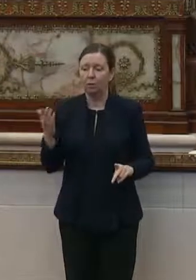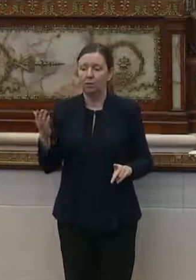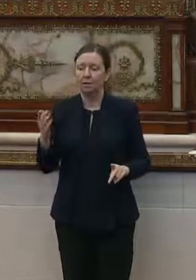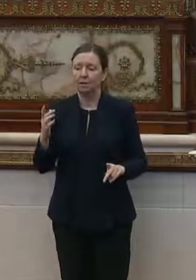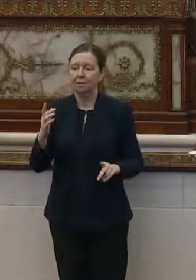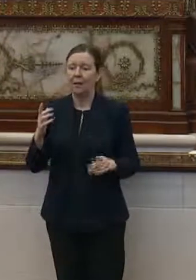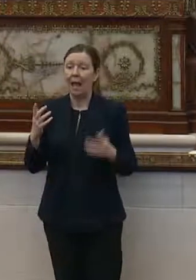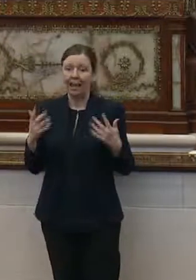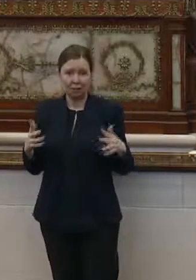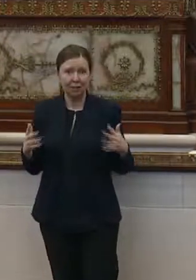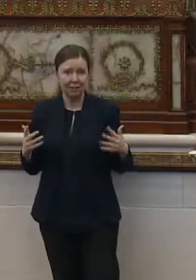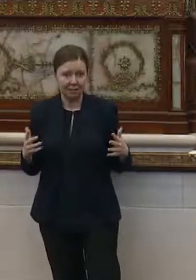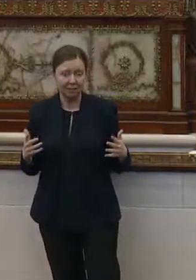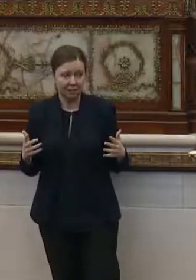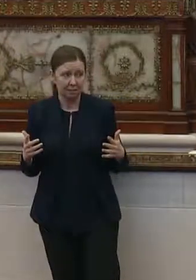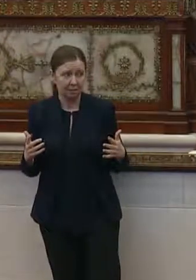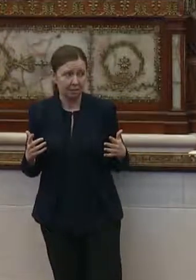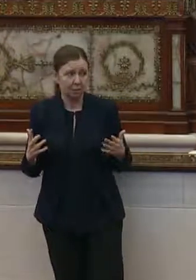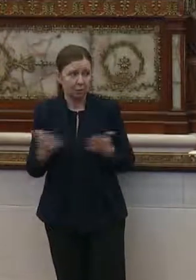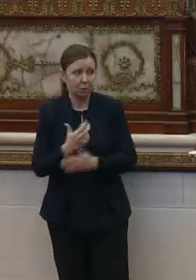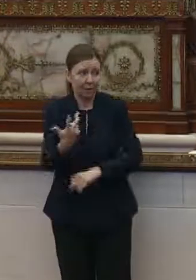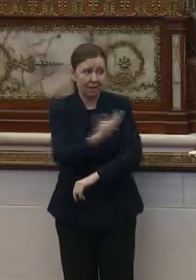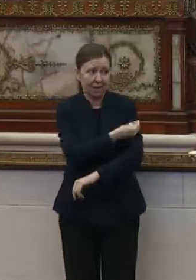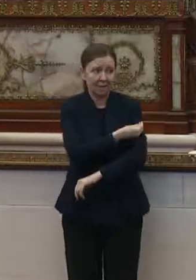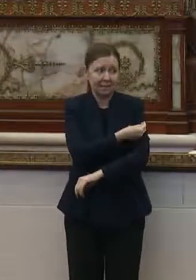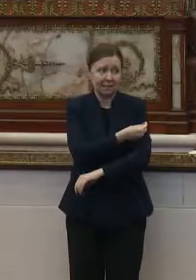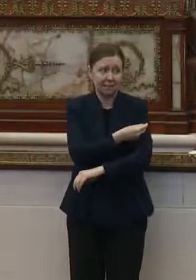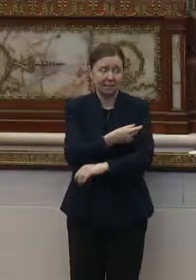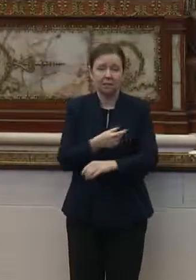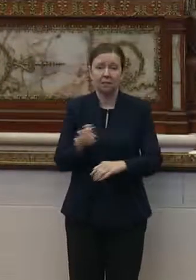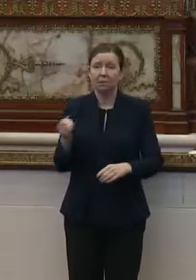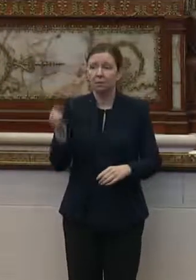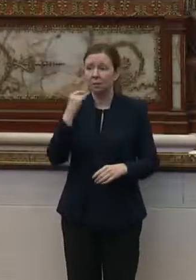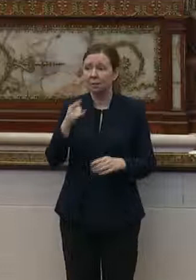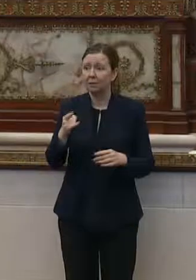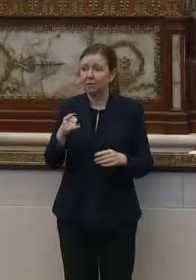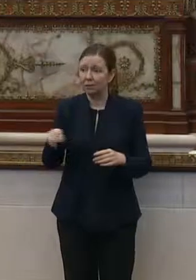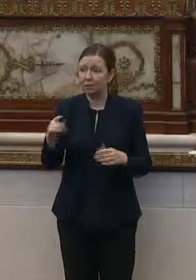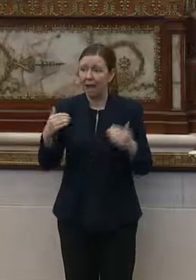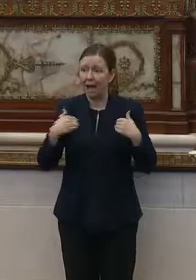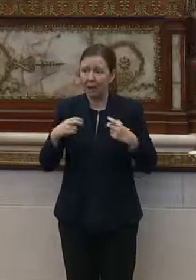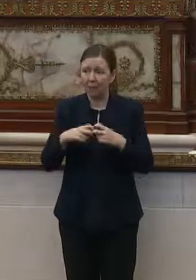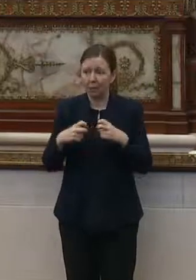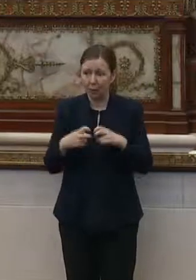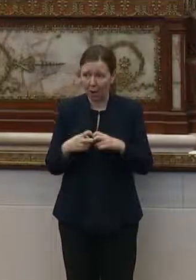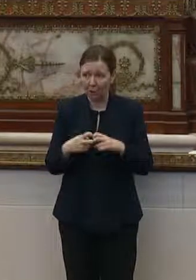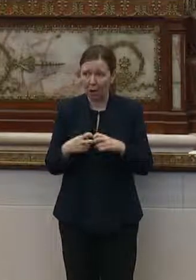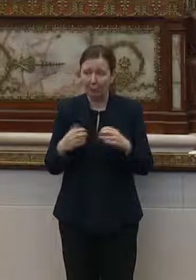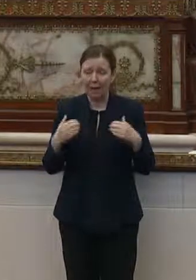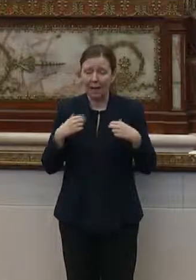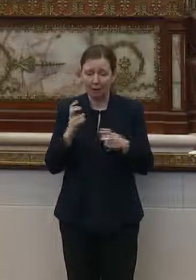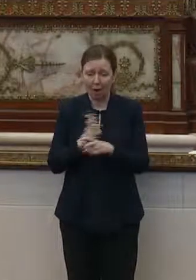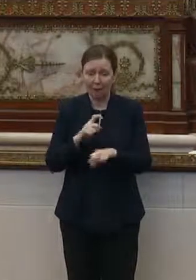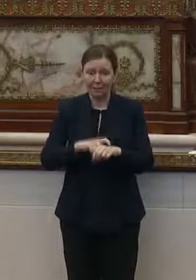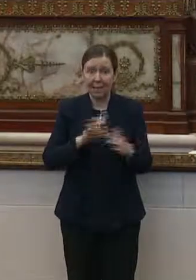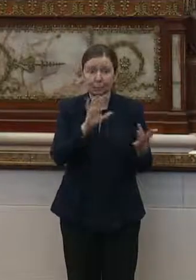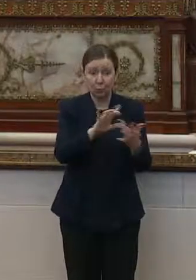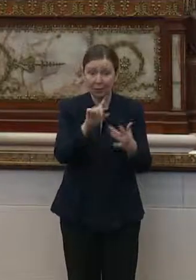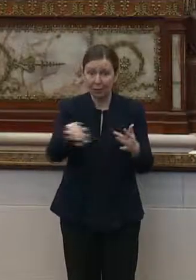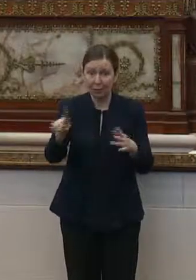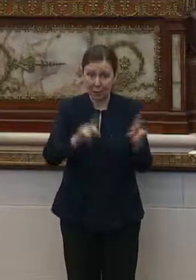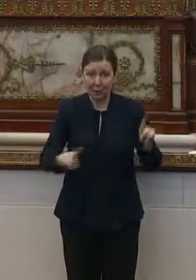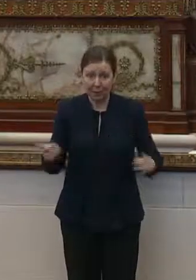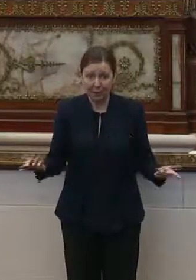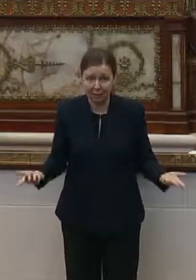very anxious to be vaccinated. And so if you all are having a problem and having difficulty reaching those